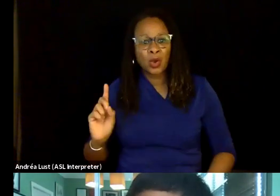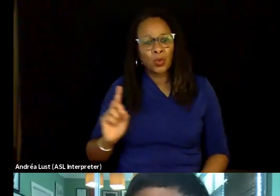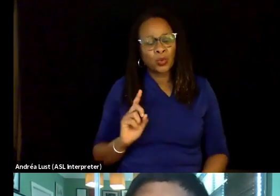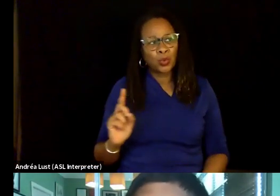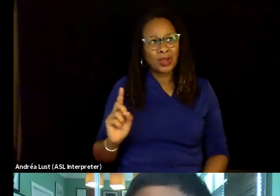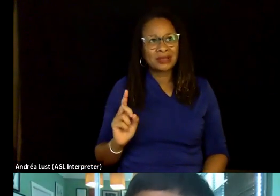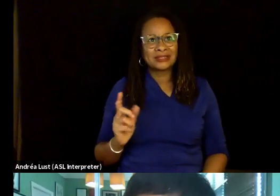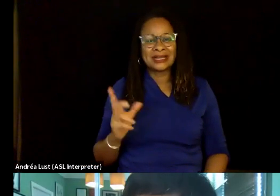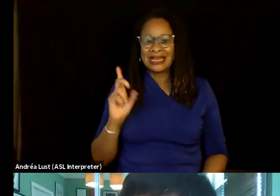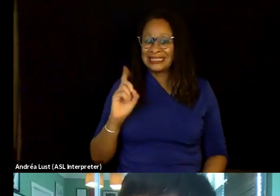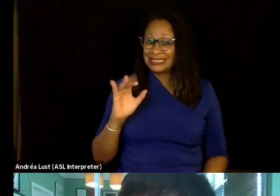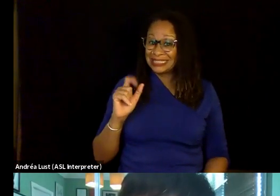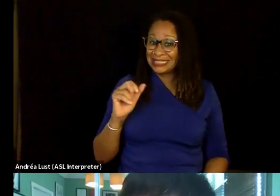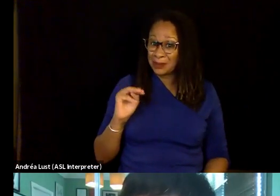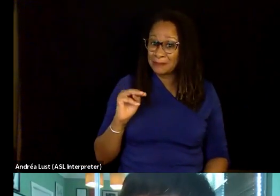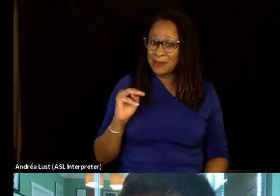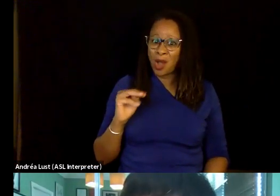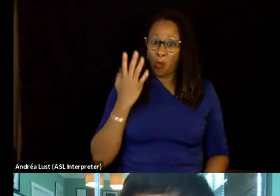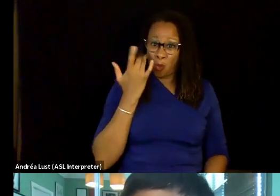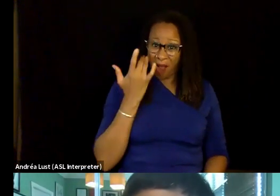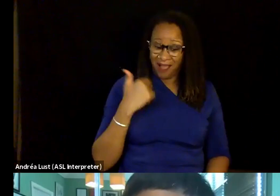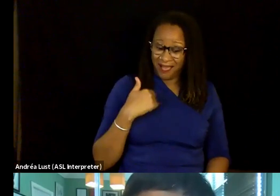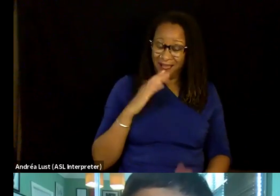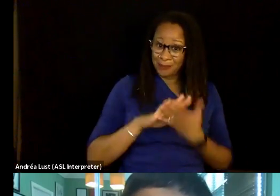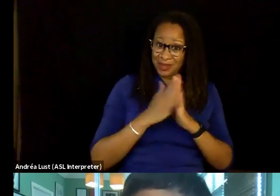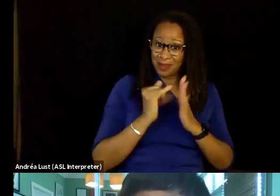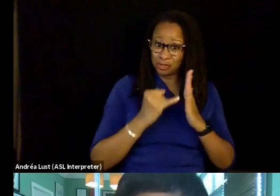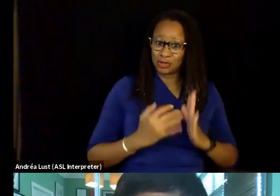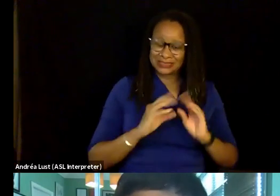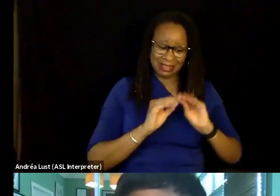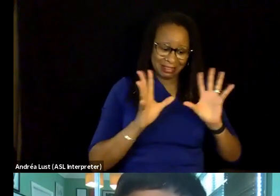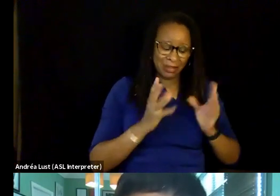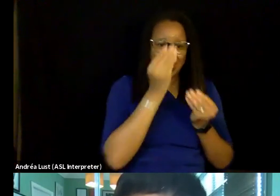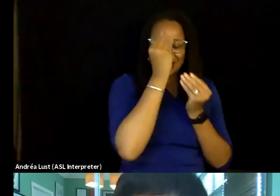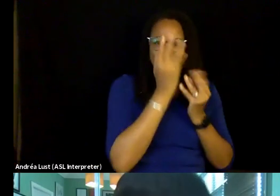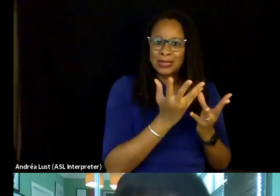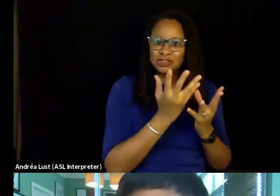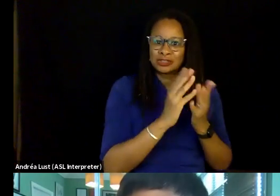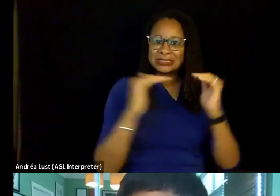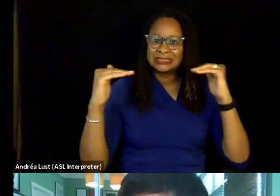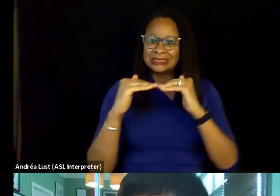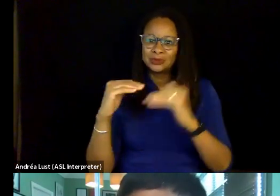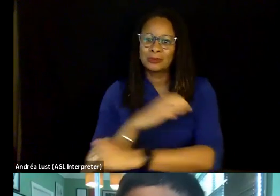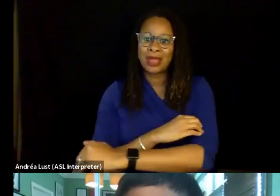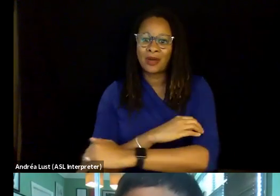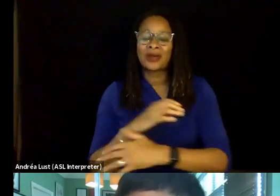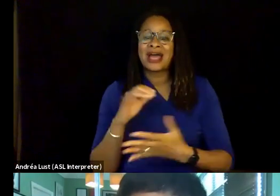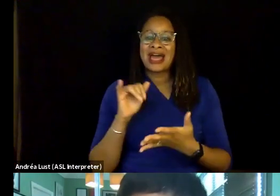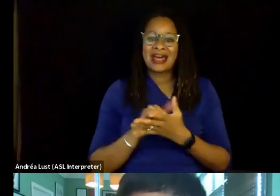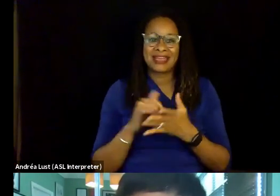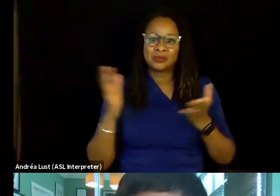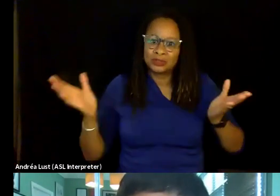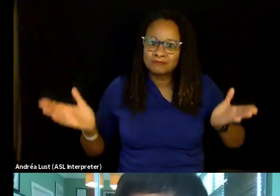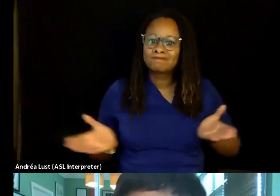the dictum of why I became a journalist is so clear. Information is power. And that is what is like shepherding